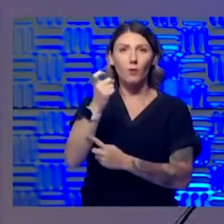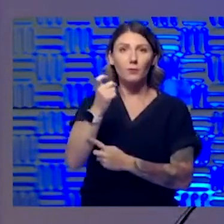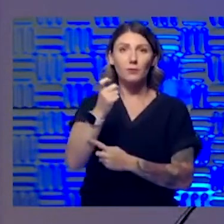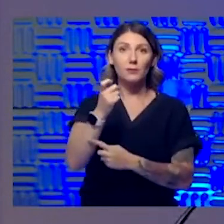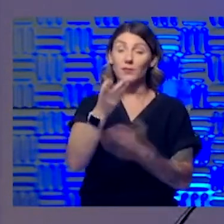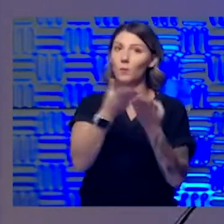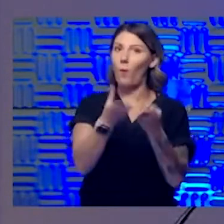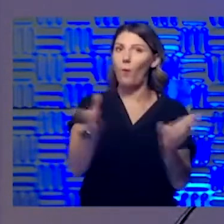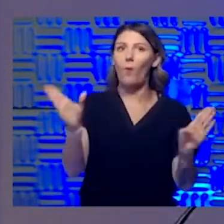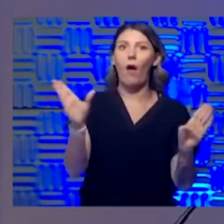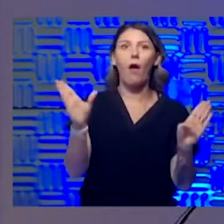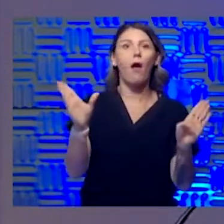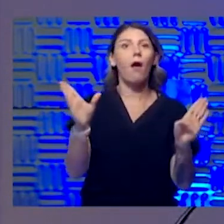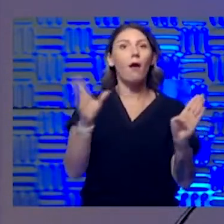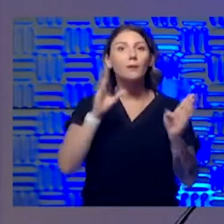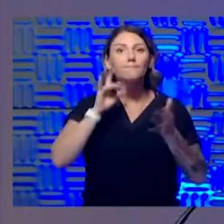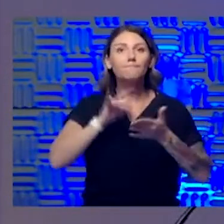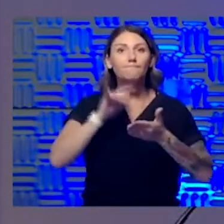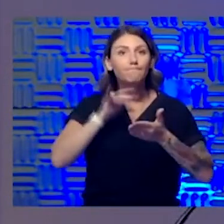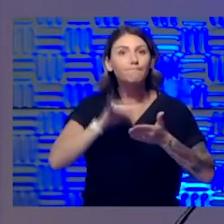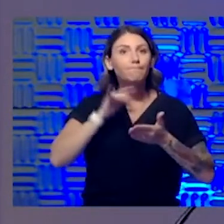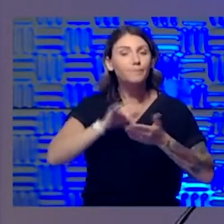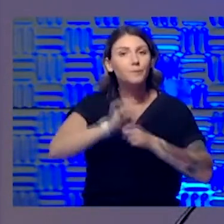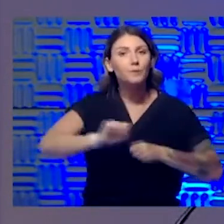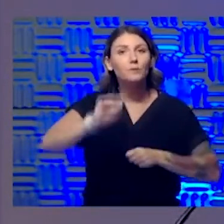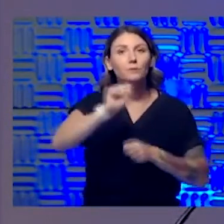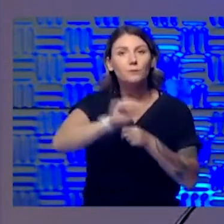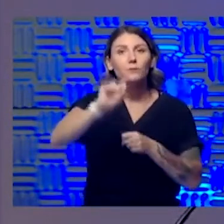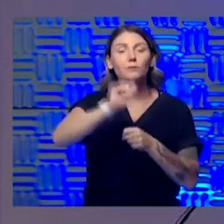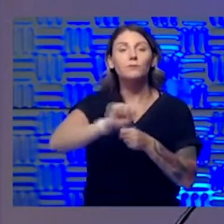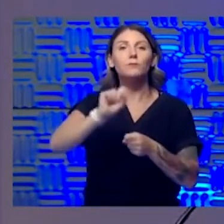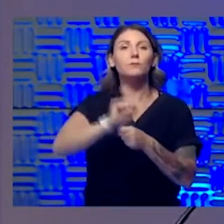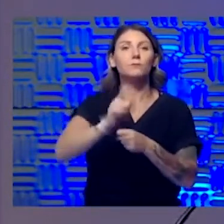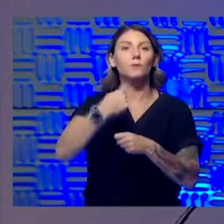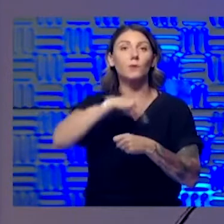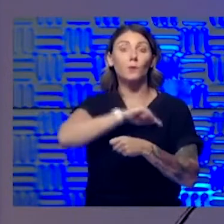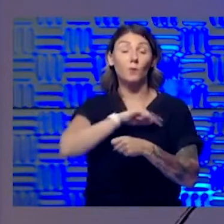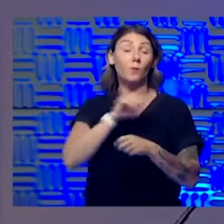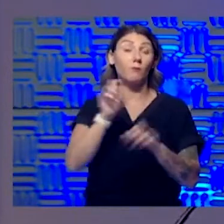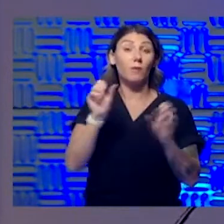wide-ranging activity, and we've been able to actually move